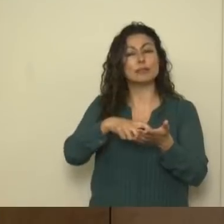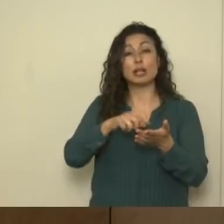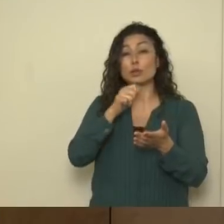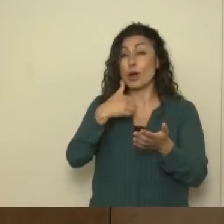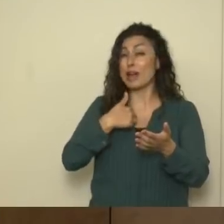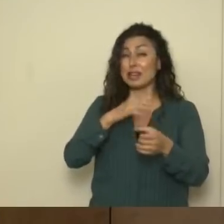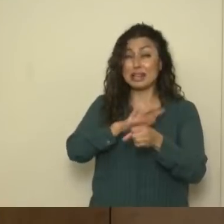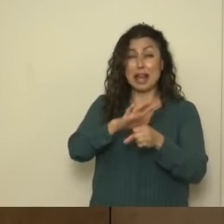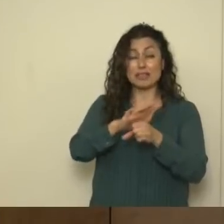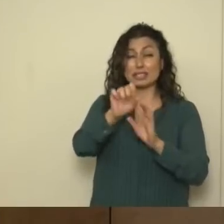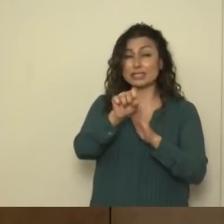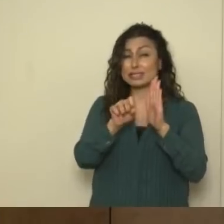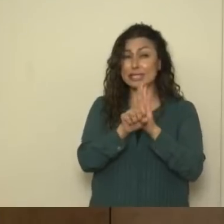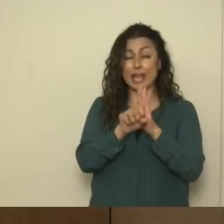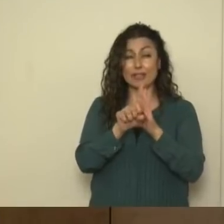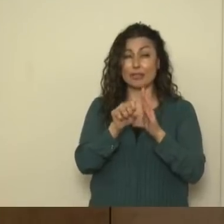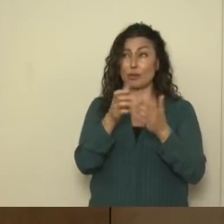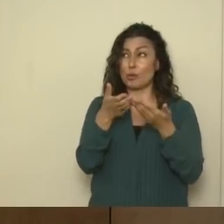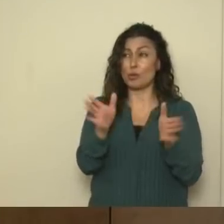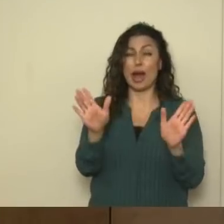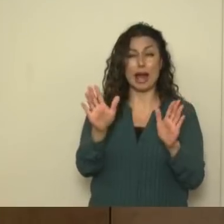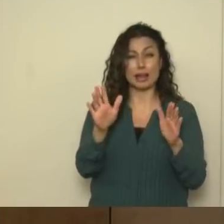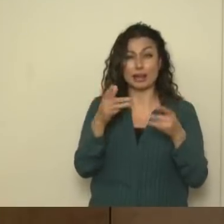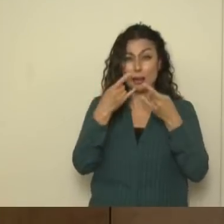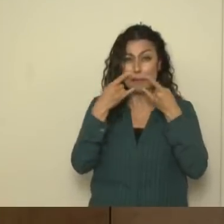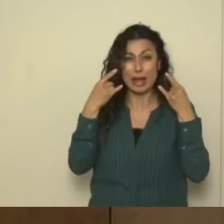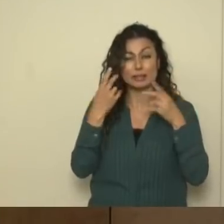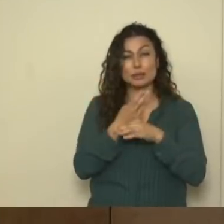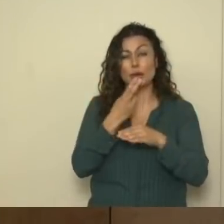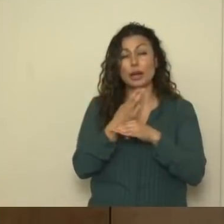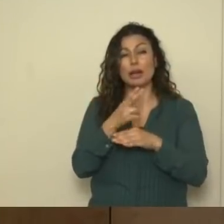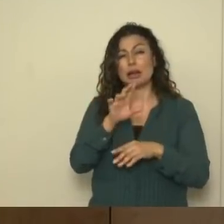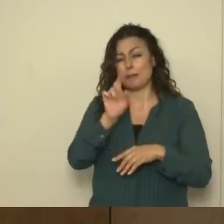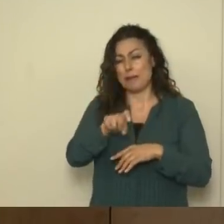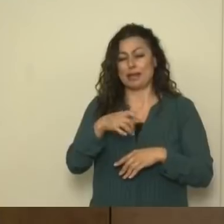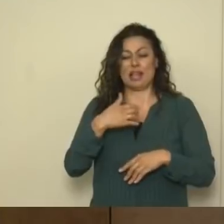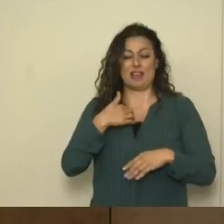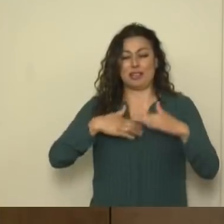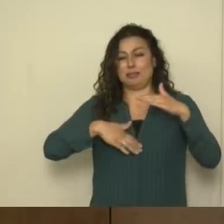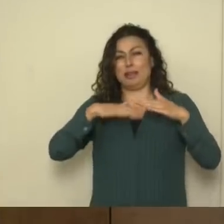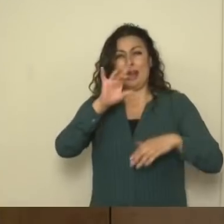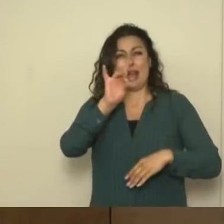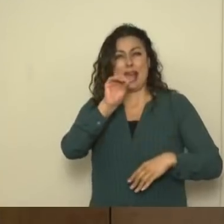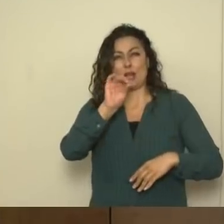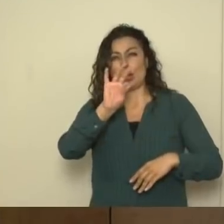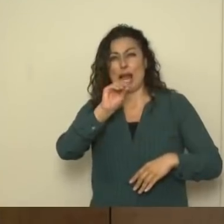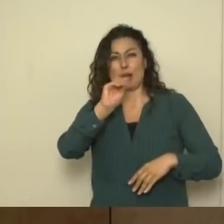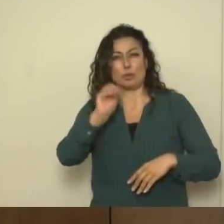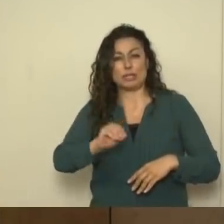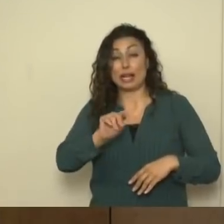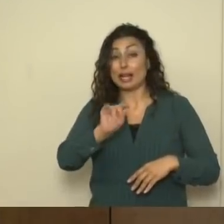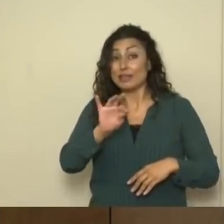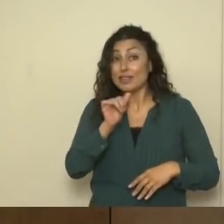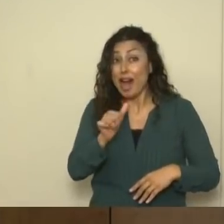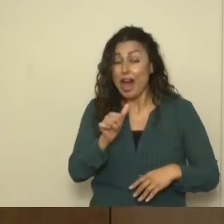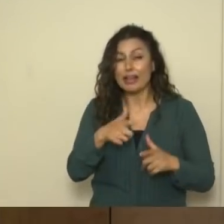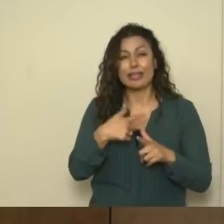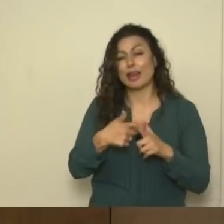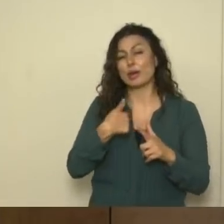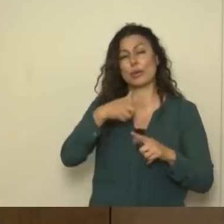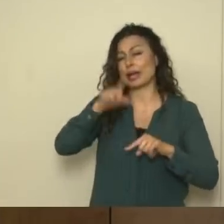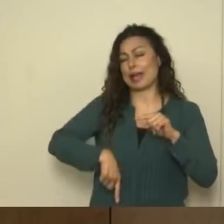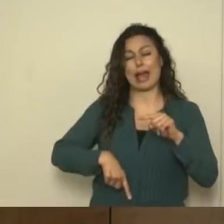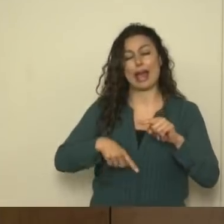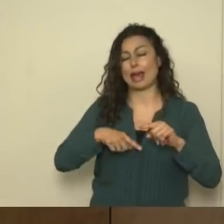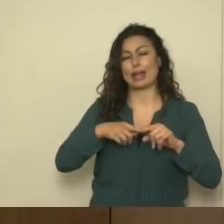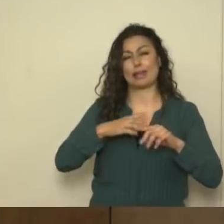enough statewide mask wearing. We got to get to 80 or 90%. Otherwise, we're not going to be able to get